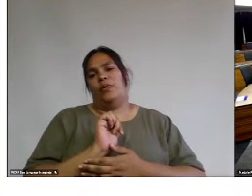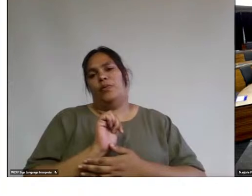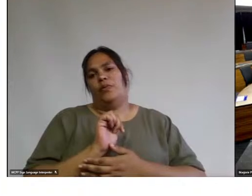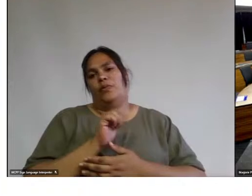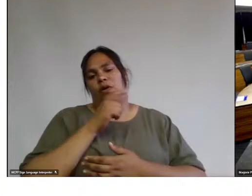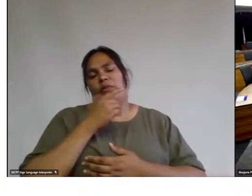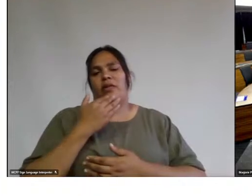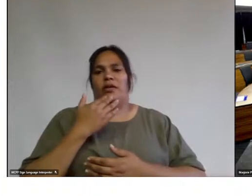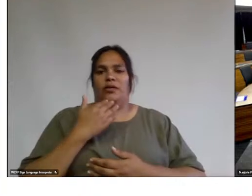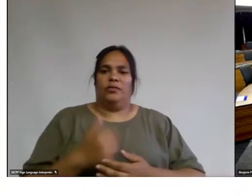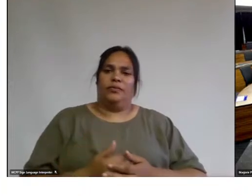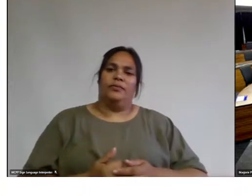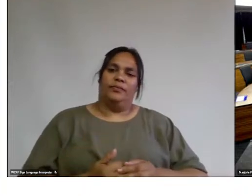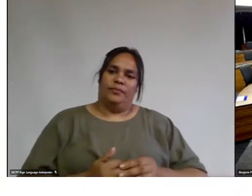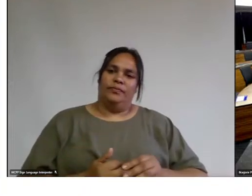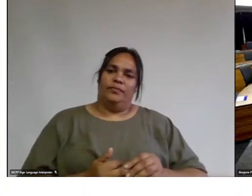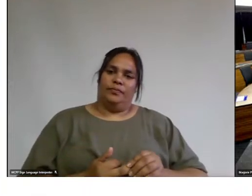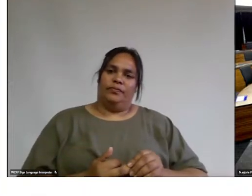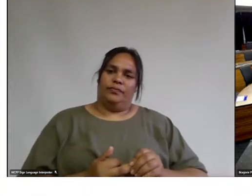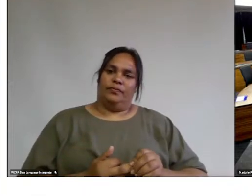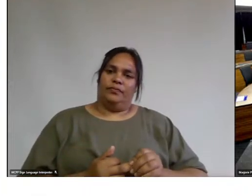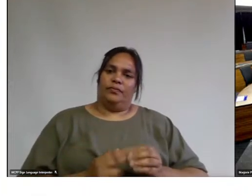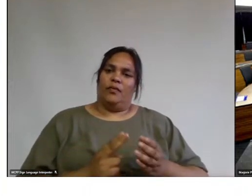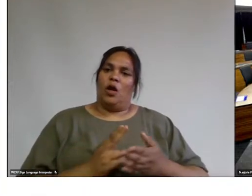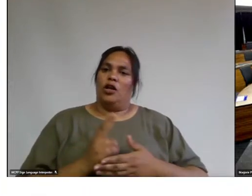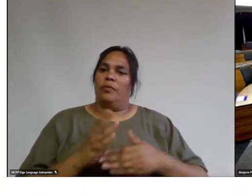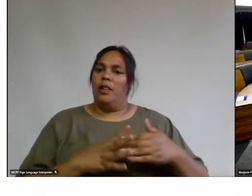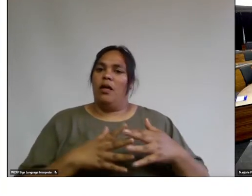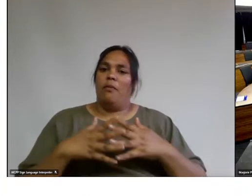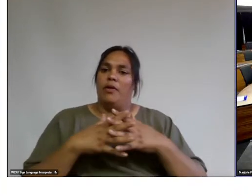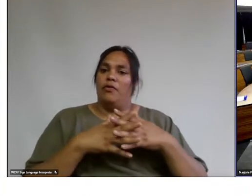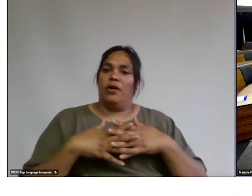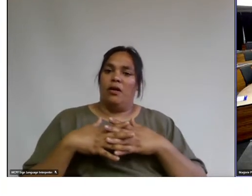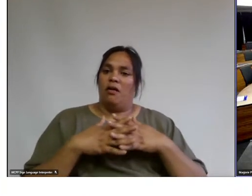Thank you. Thank you very much, Honorable America.